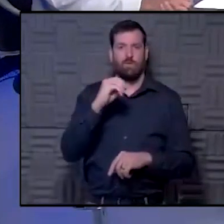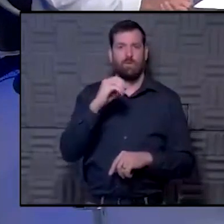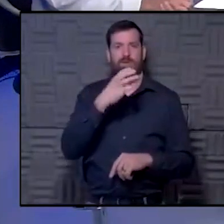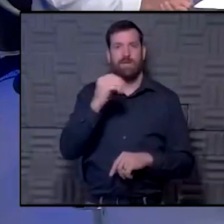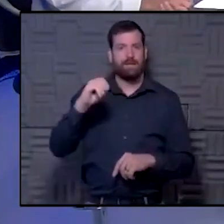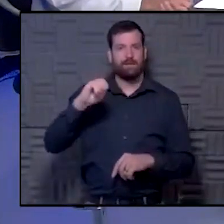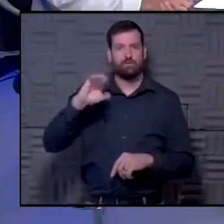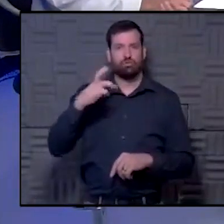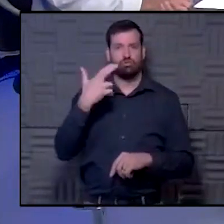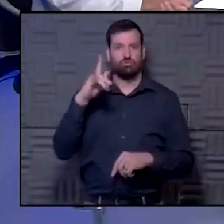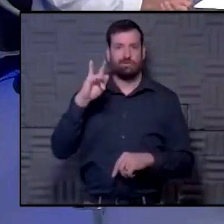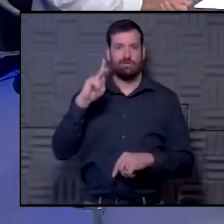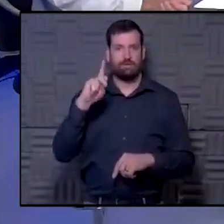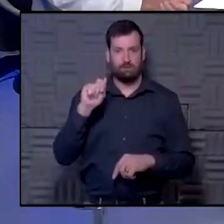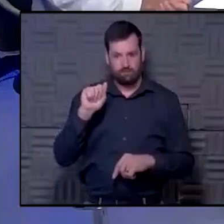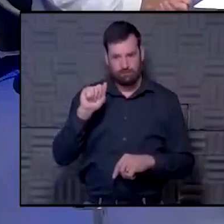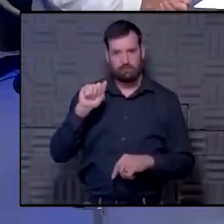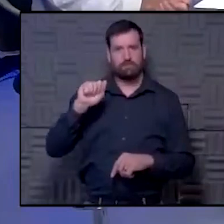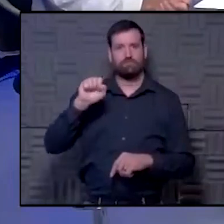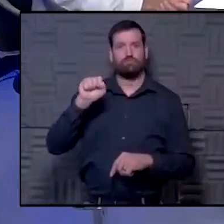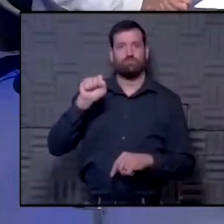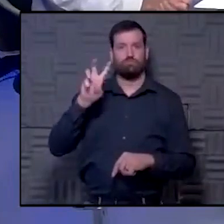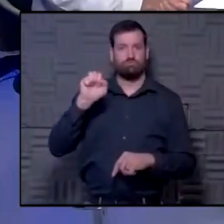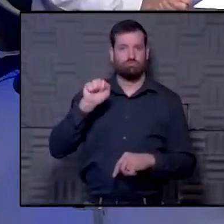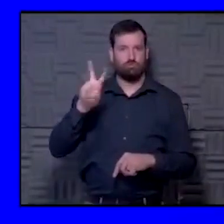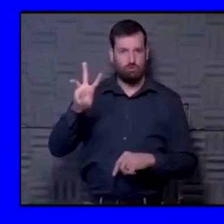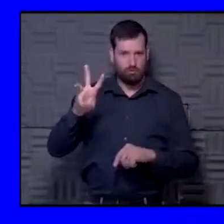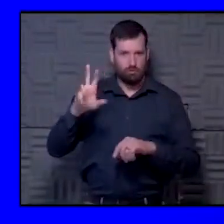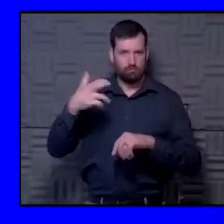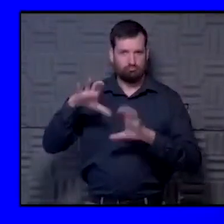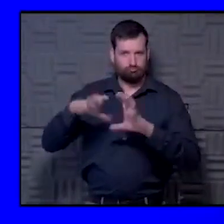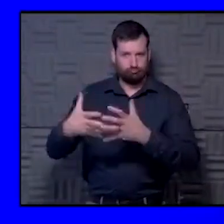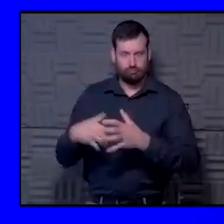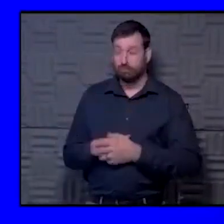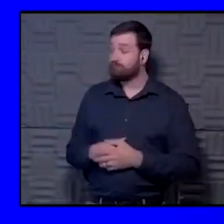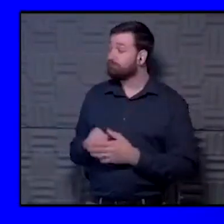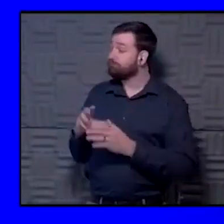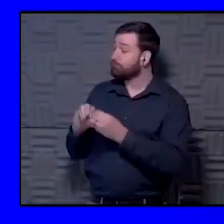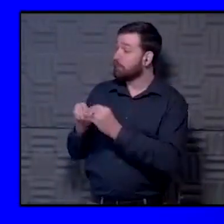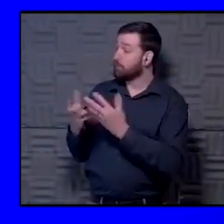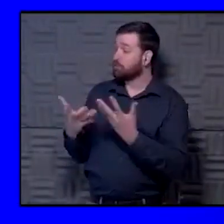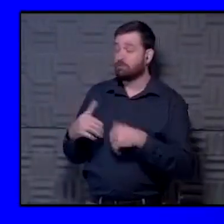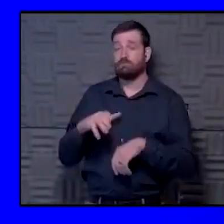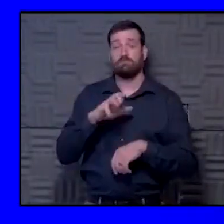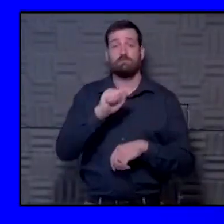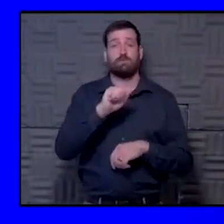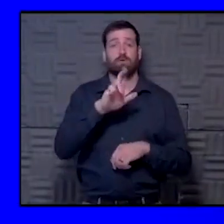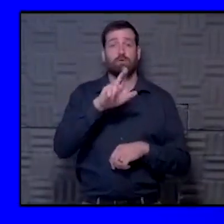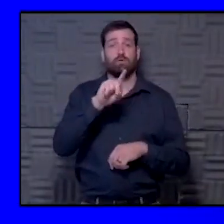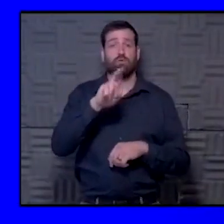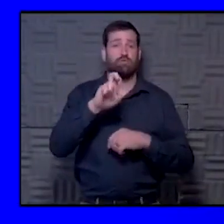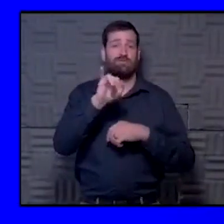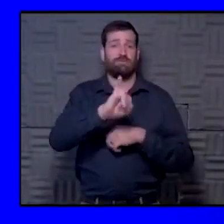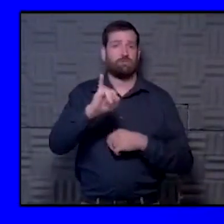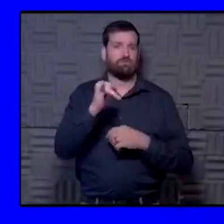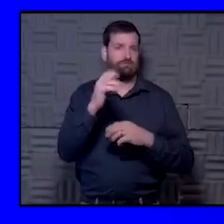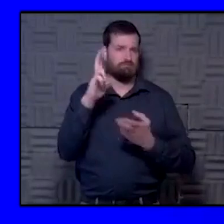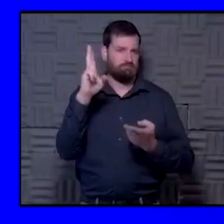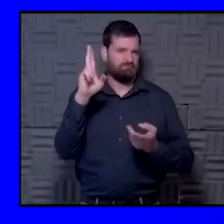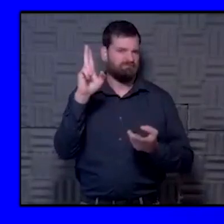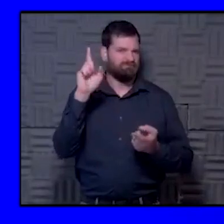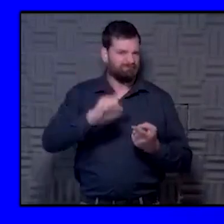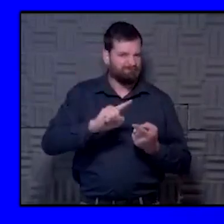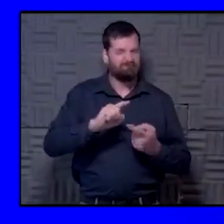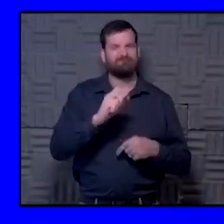first, Hawkeye, how are you? Yeah, numbers. Well, numbers. You know, the numbers, the acute infections are down a little bit. I think we had 13